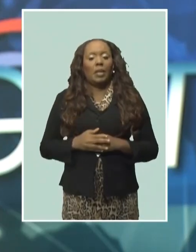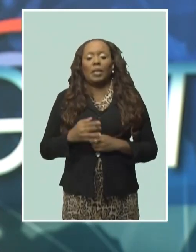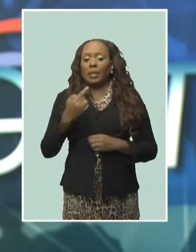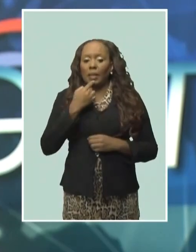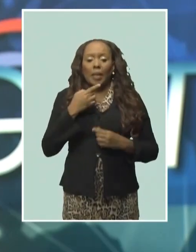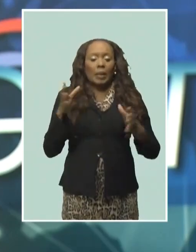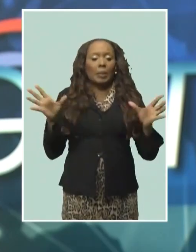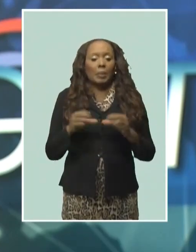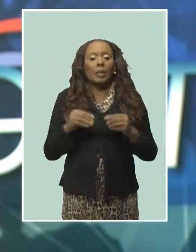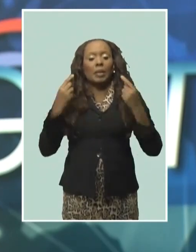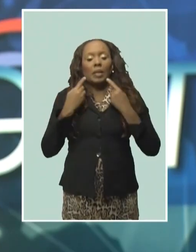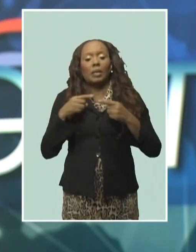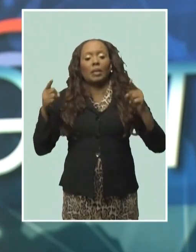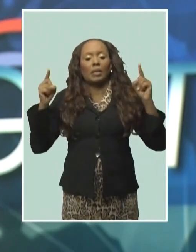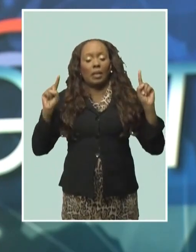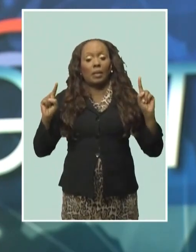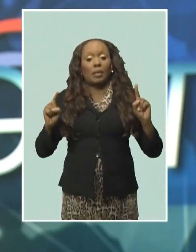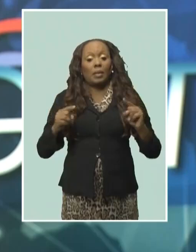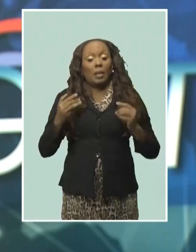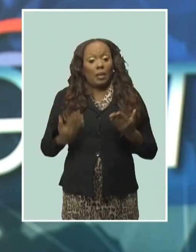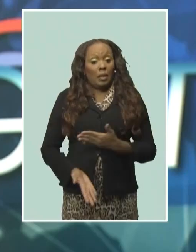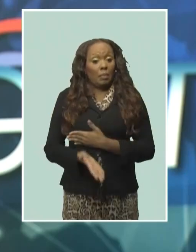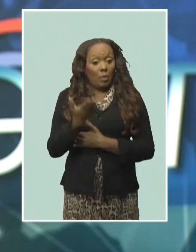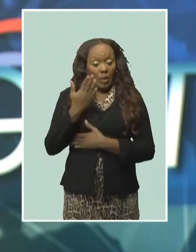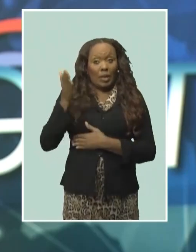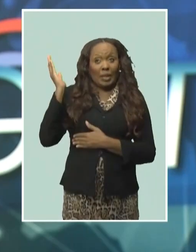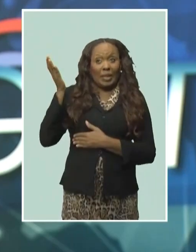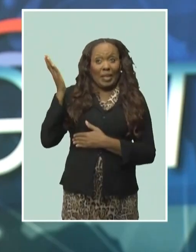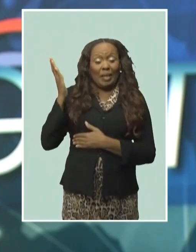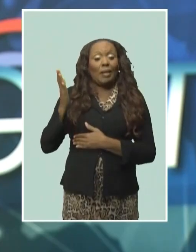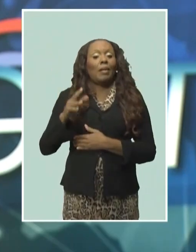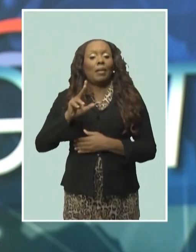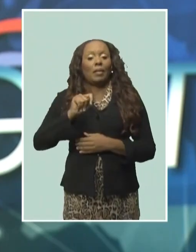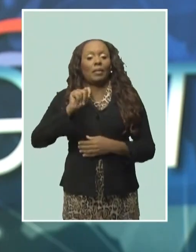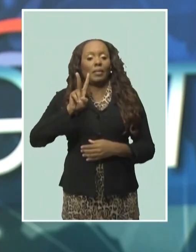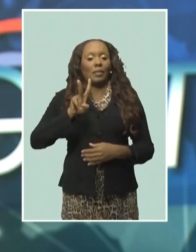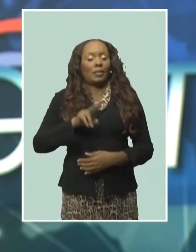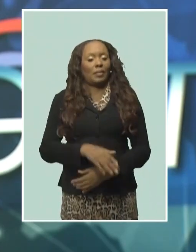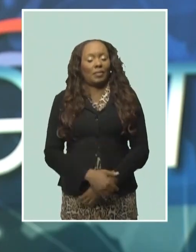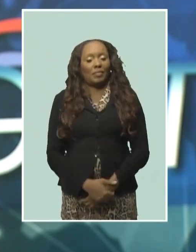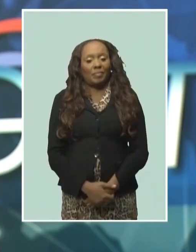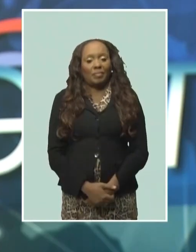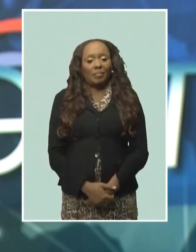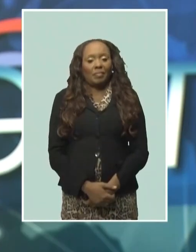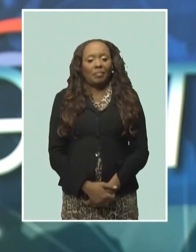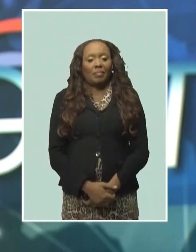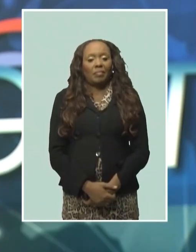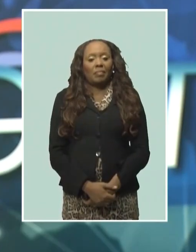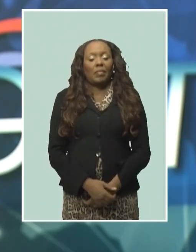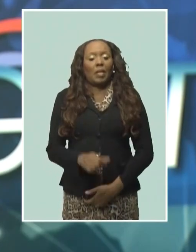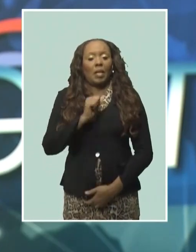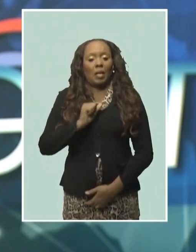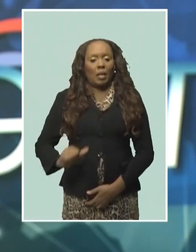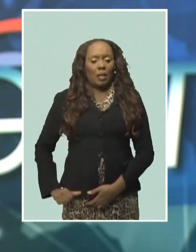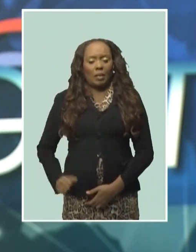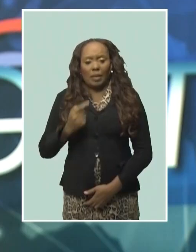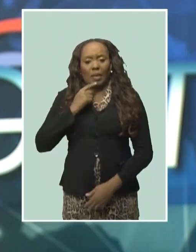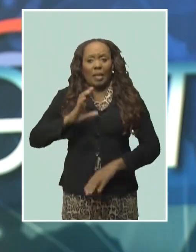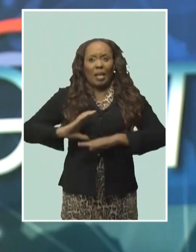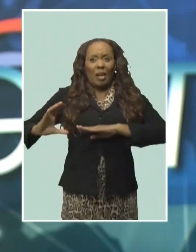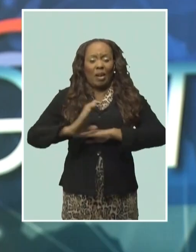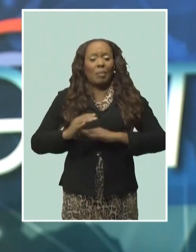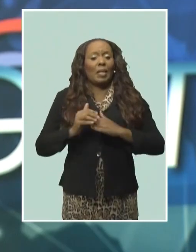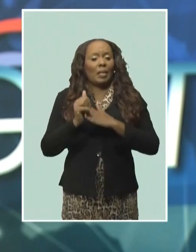Haiti. He hailed the meeting as a success during CBC TV8's Morning Barbados. Ambassador Commichong says